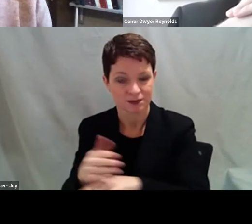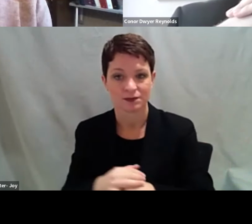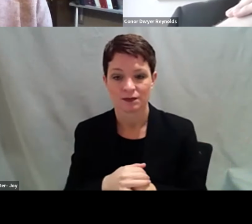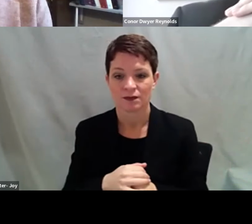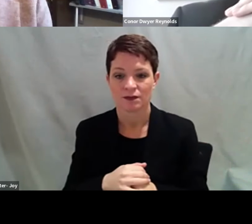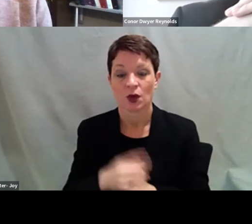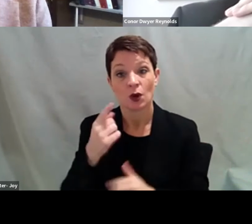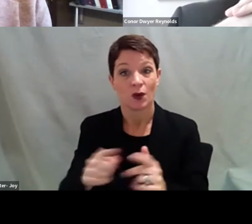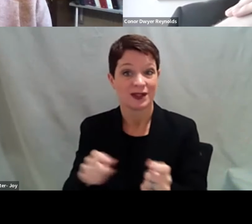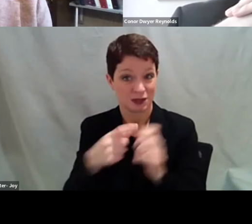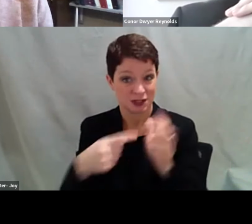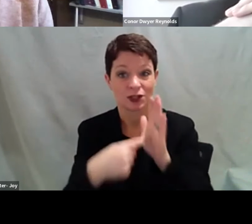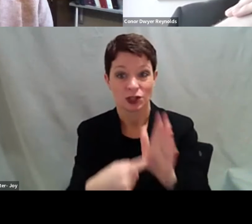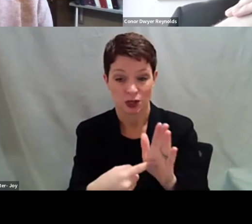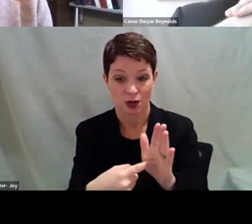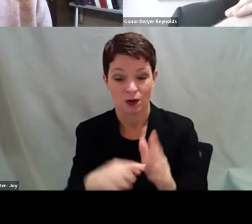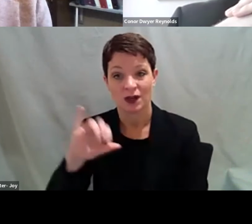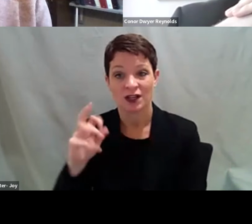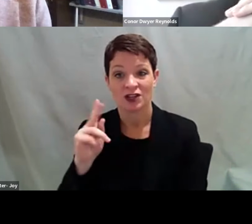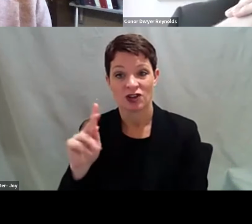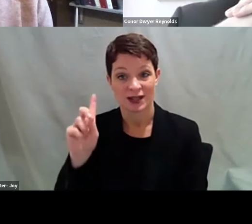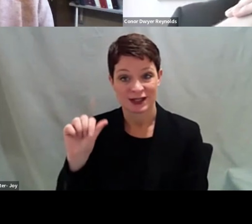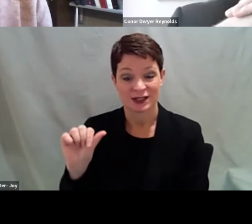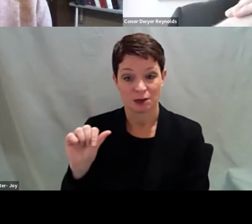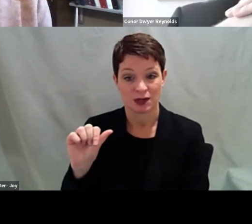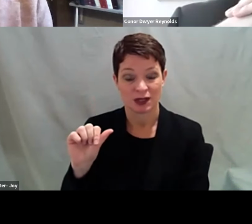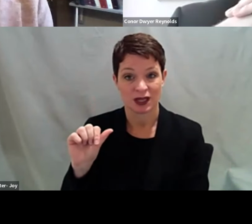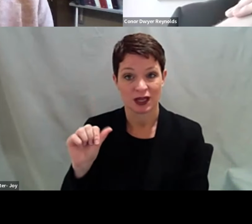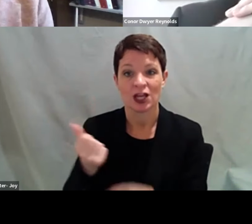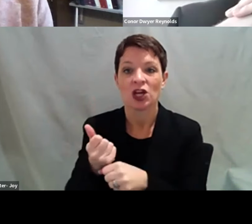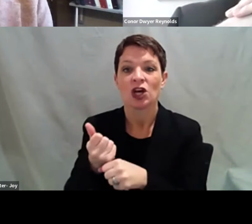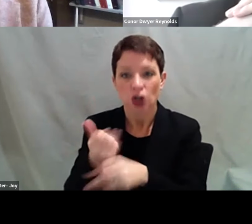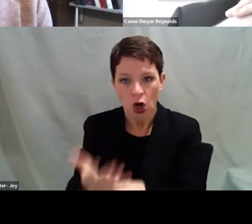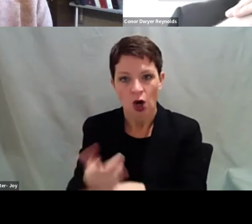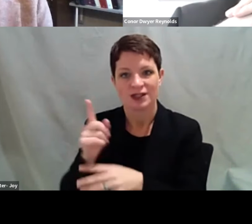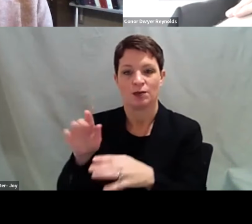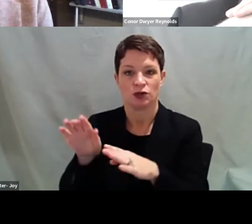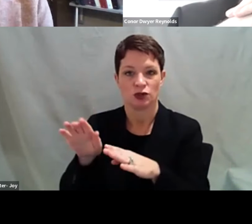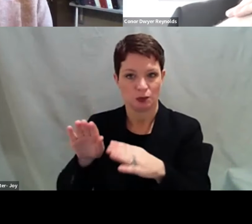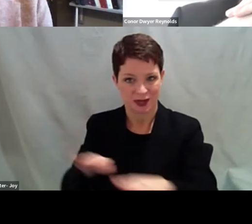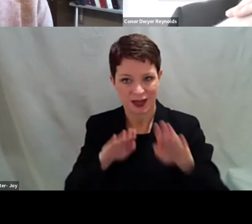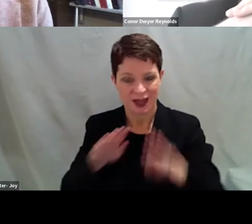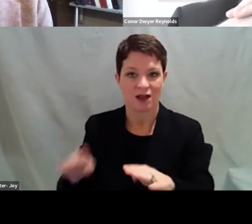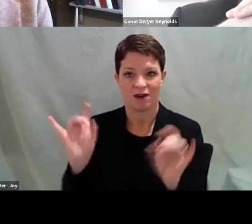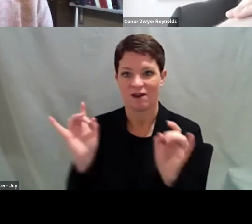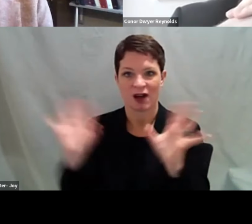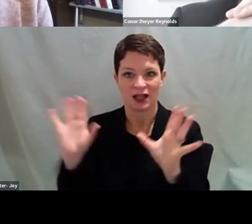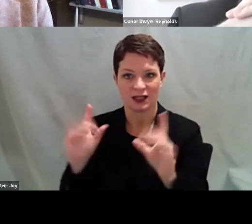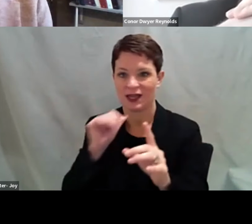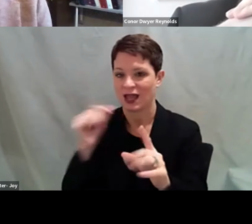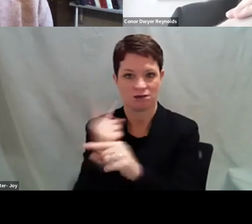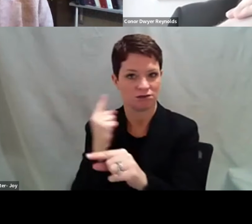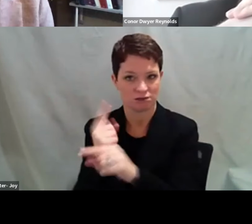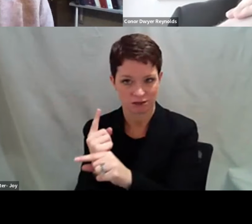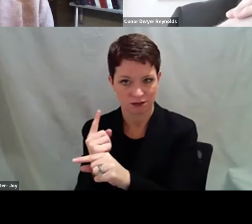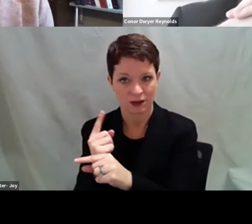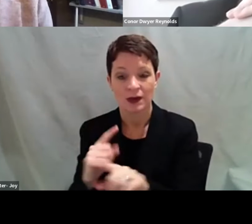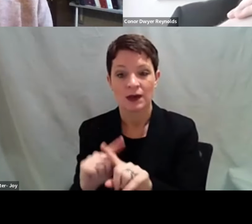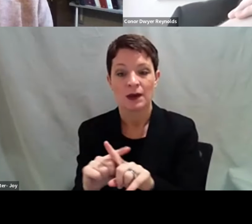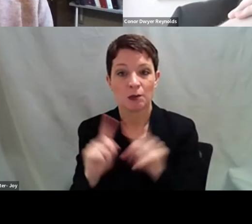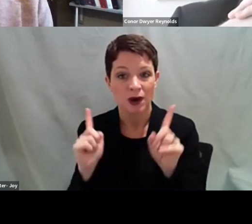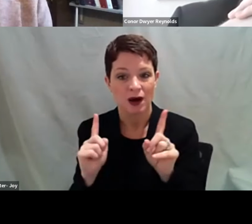expressly stated is that Jack's disability causes him to act irrationally and violently. Yet what may